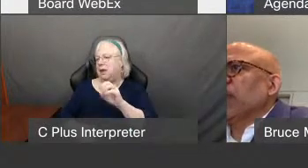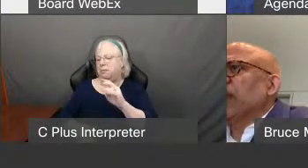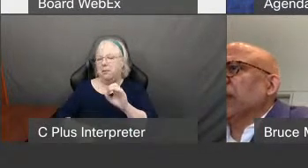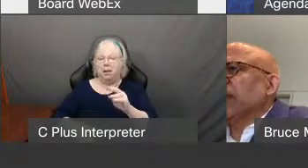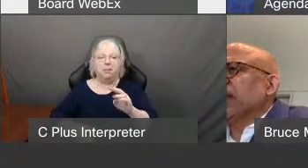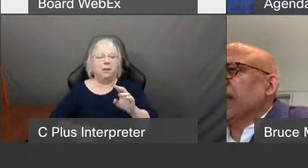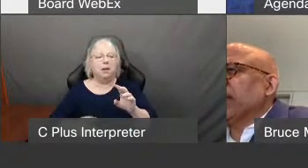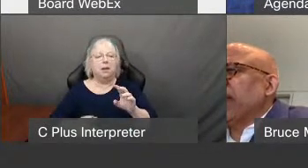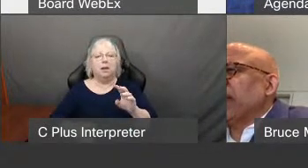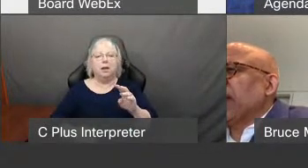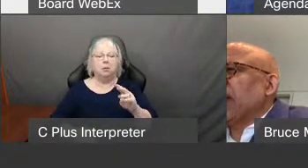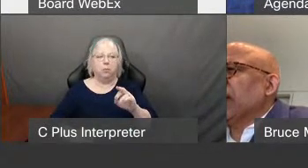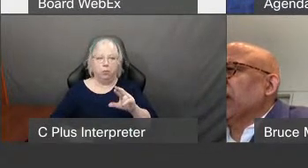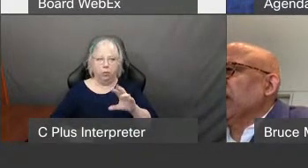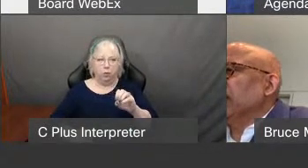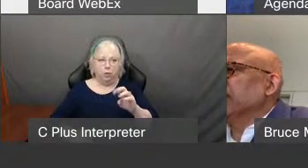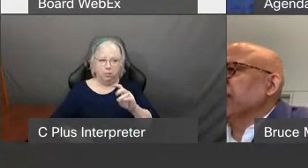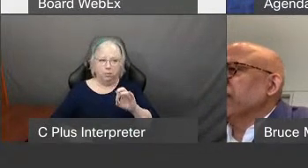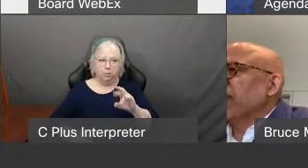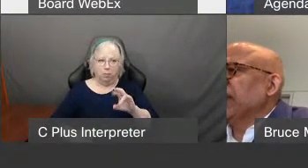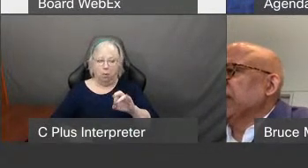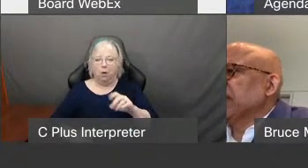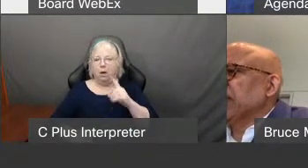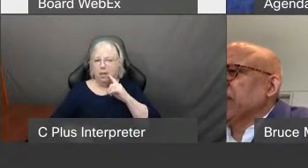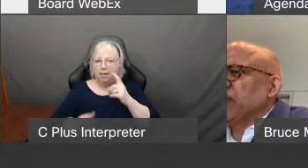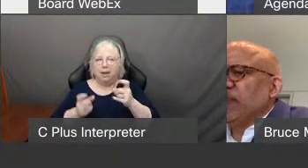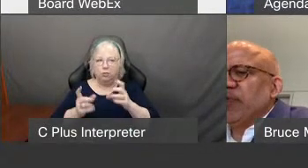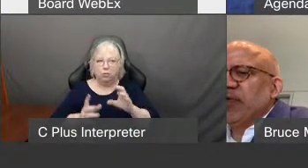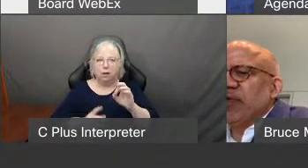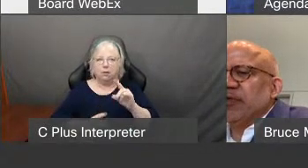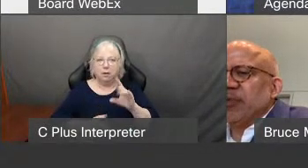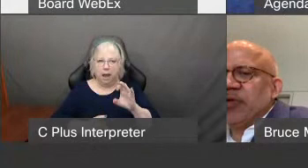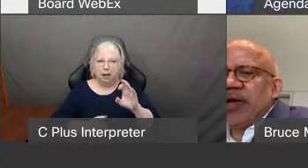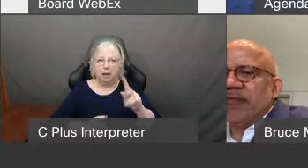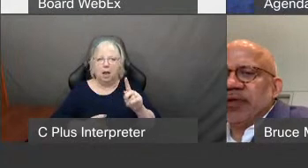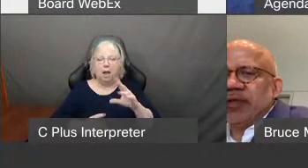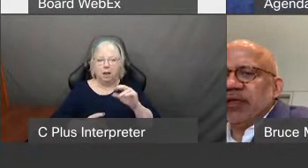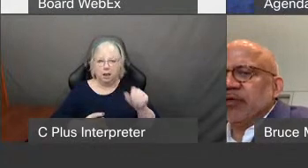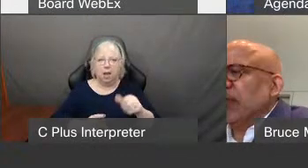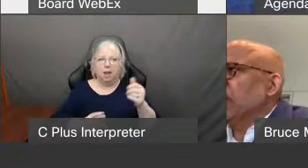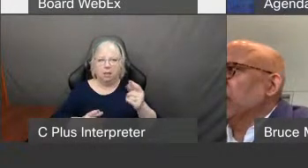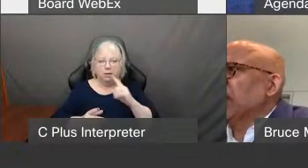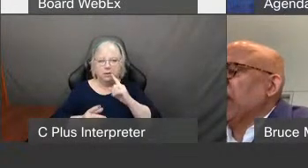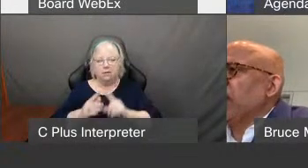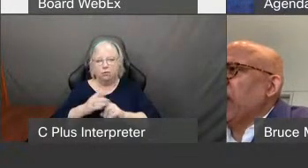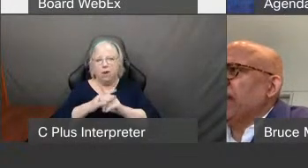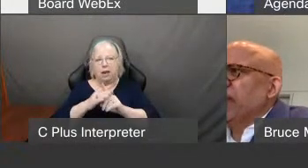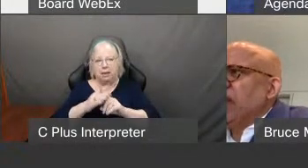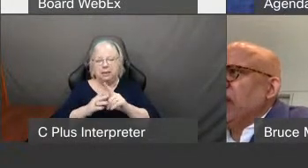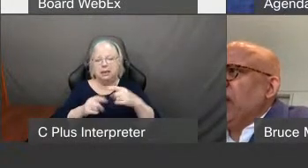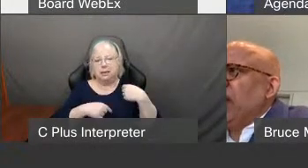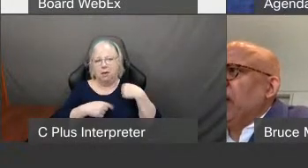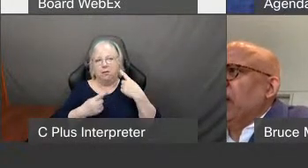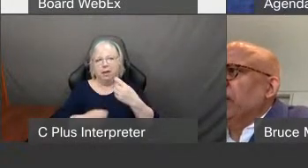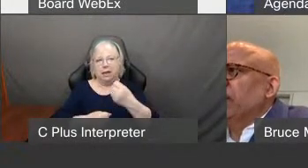Yes, Director Webb, I think Director Adcock and others have raised this issue over the years. We do have an agreement with